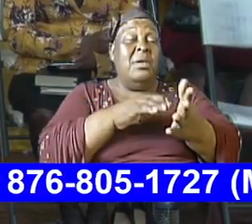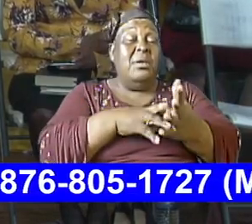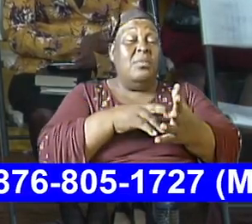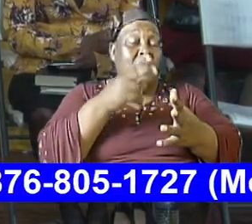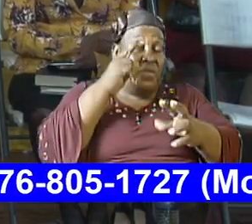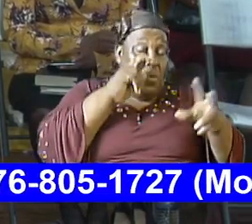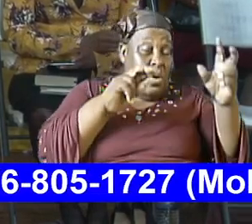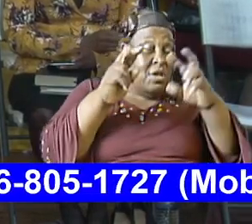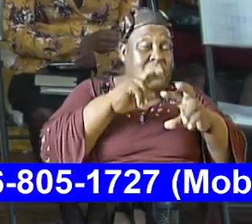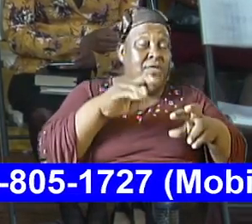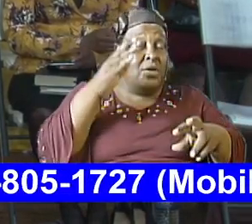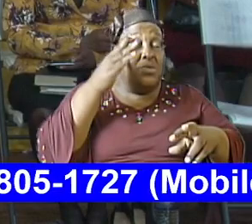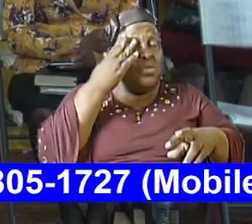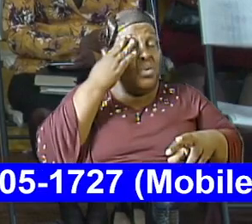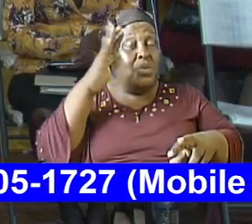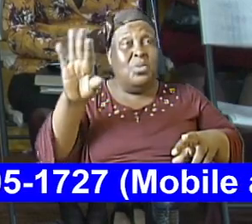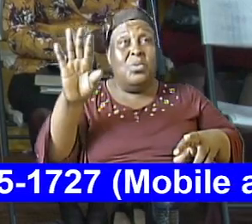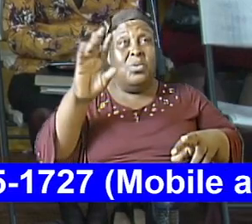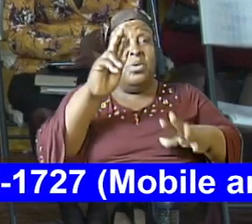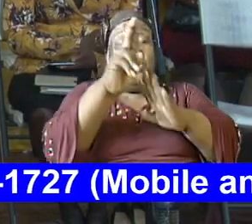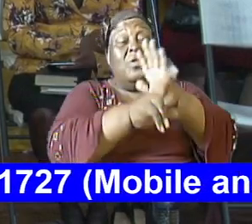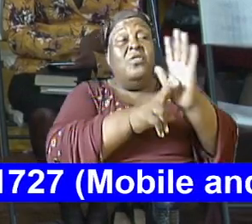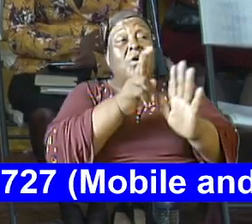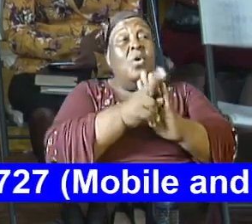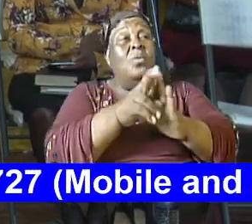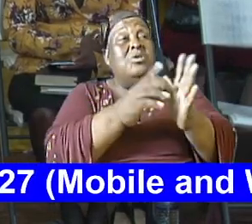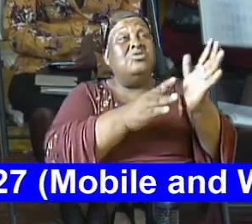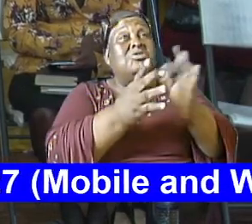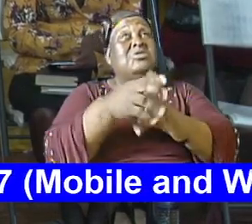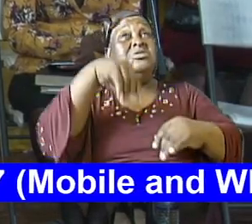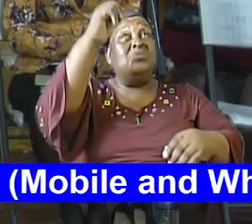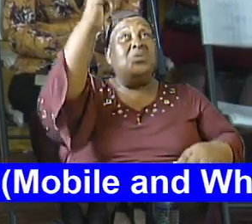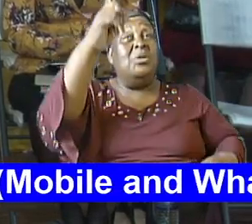hour he comes. Hallelujah.